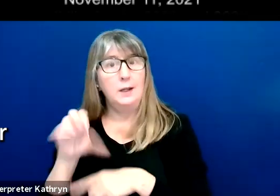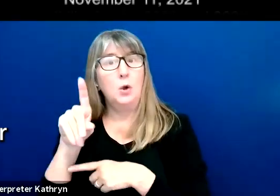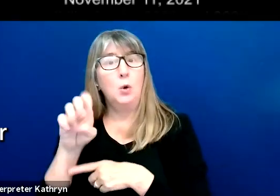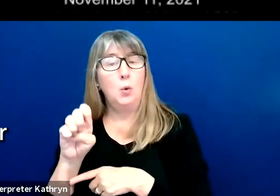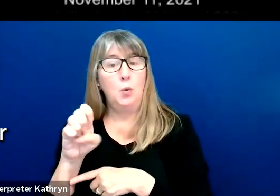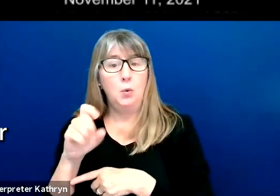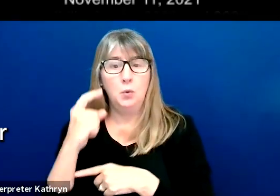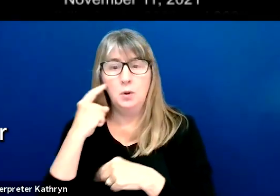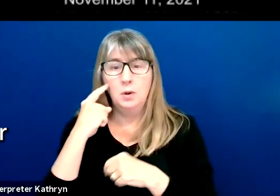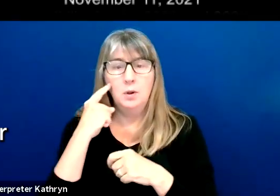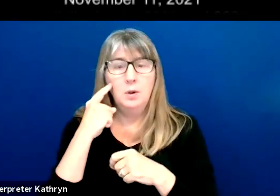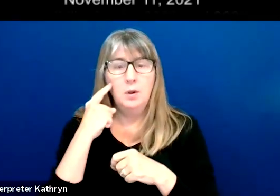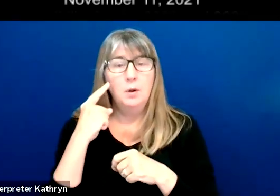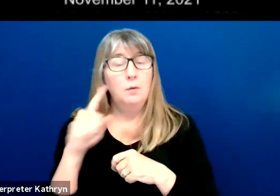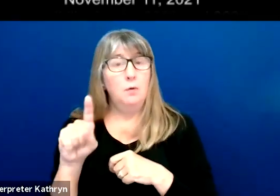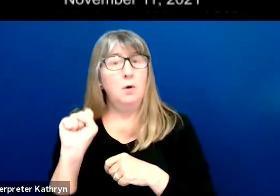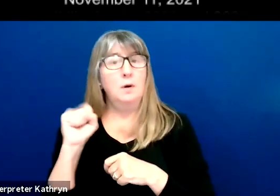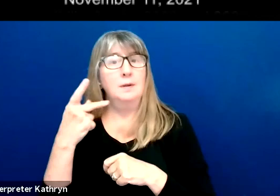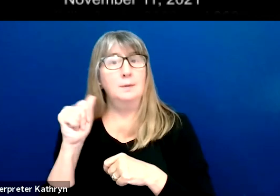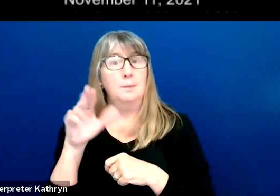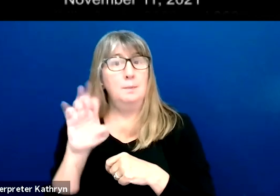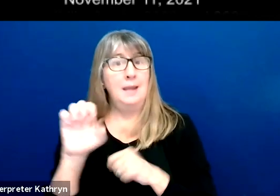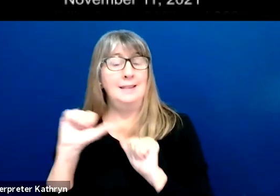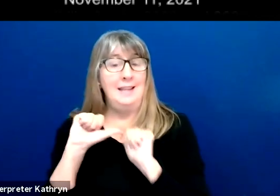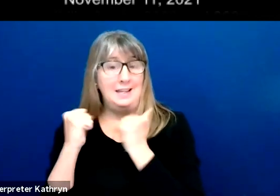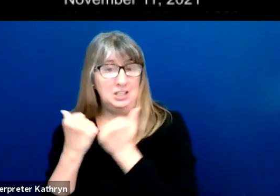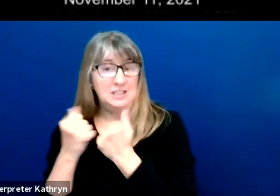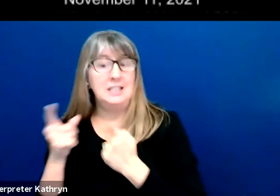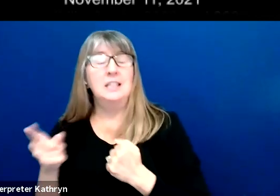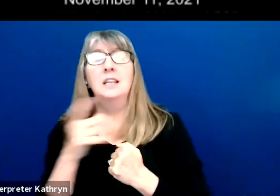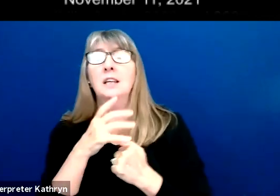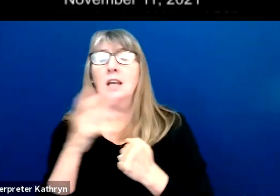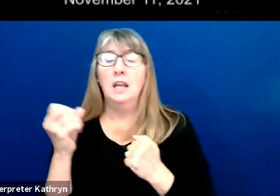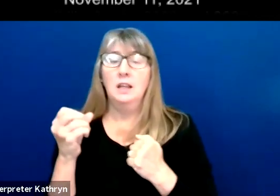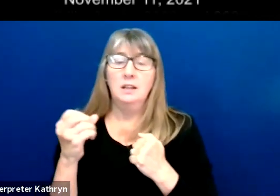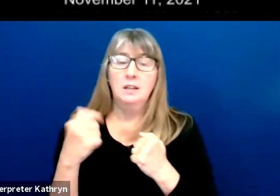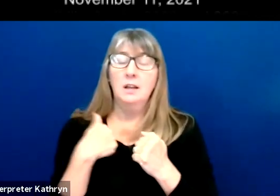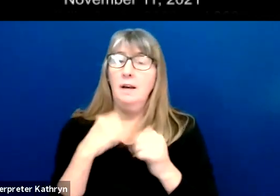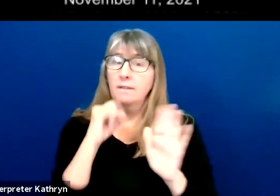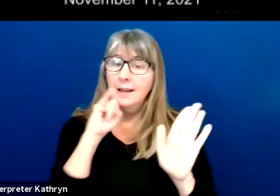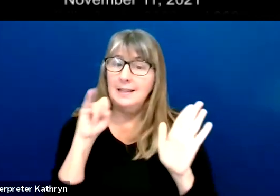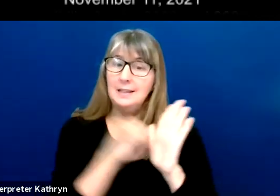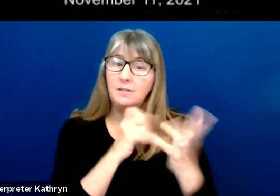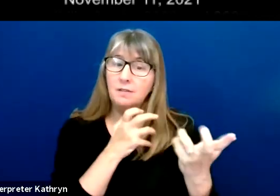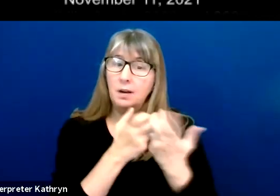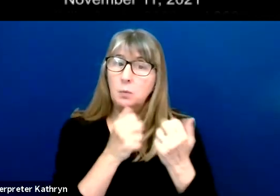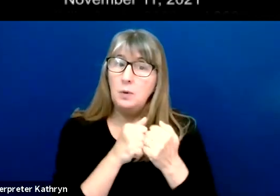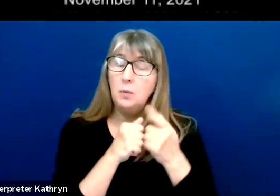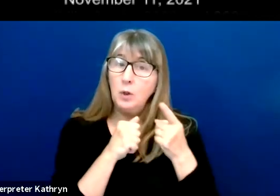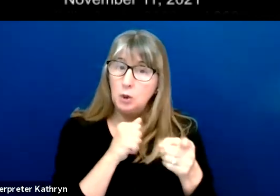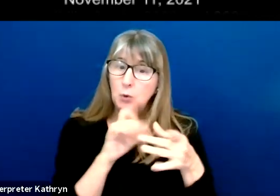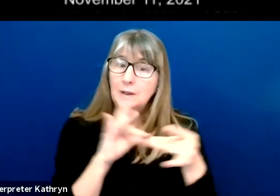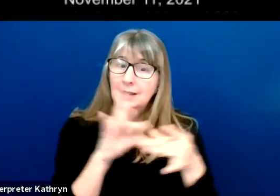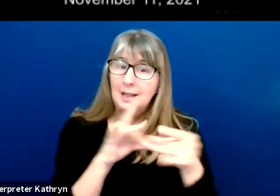orbiter mission of European Space Agency. So it was really, I really identified with what you're saying.